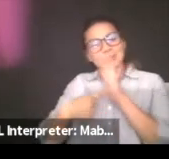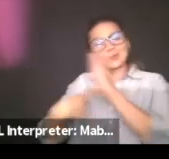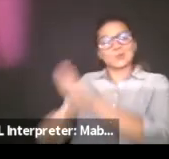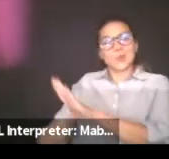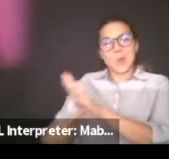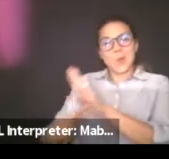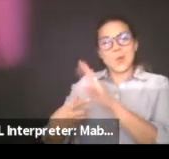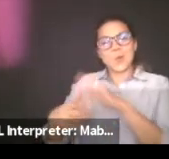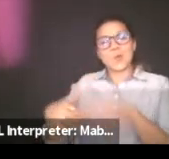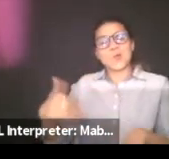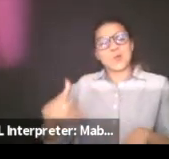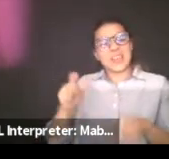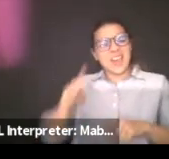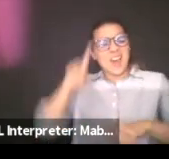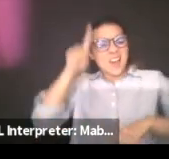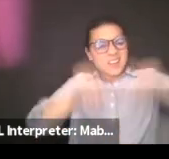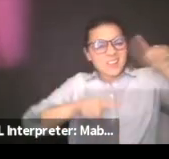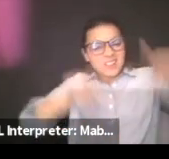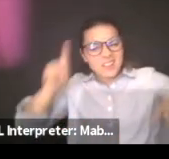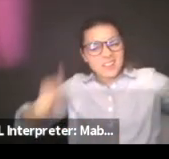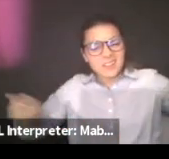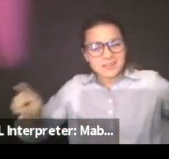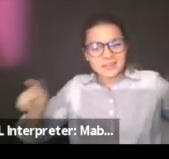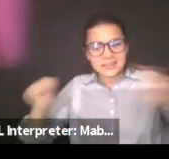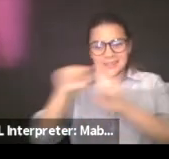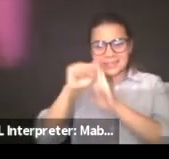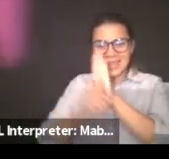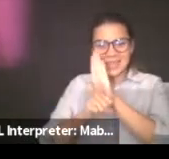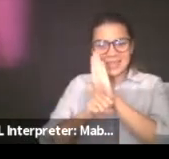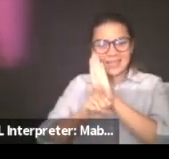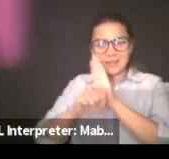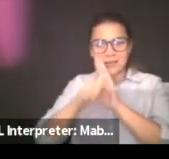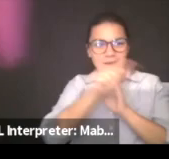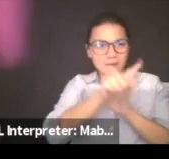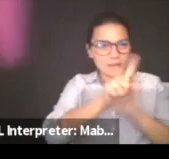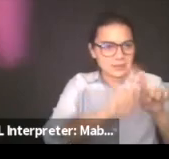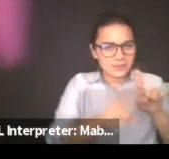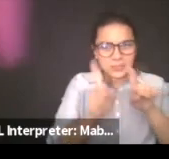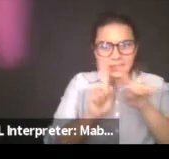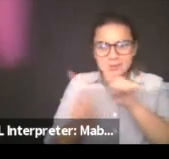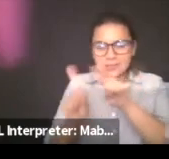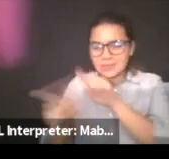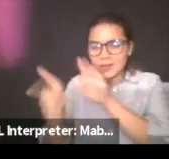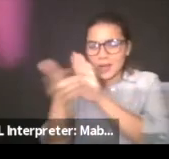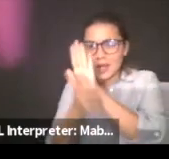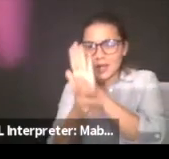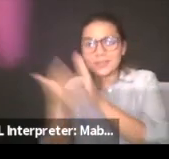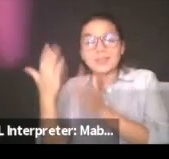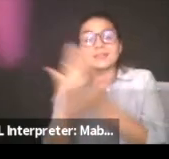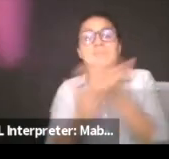to state, confusing survivors, and sometimes allowing folks who have